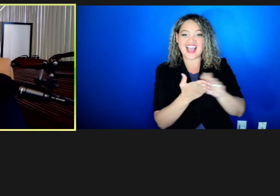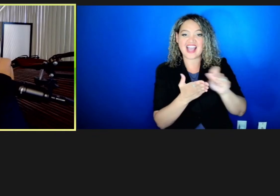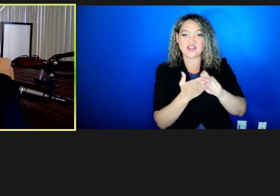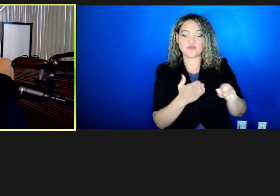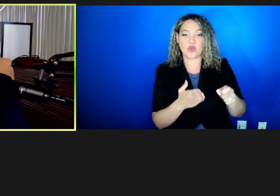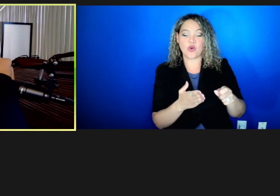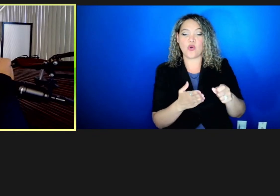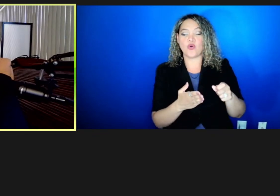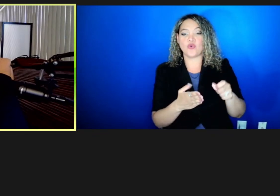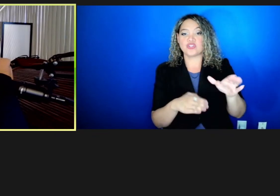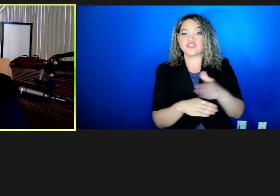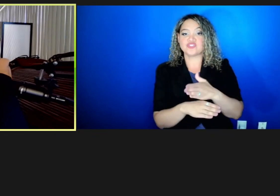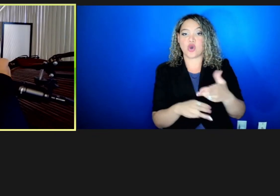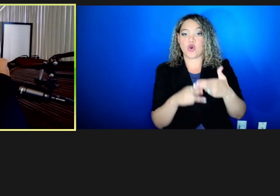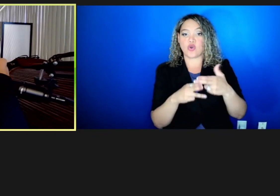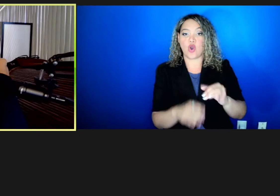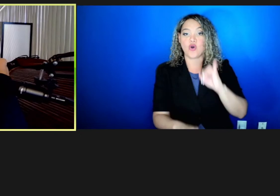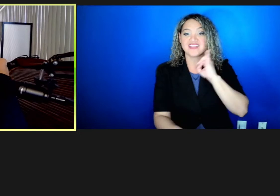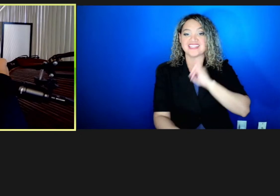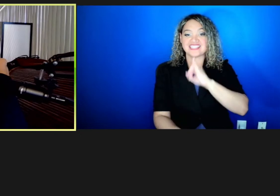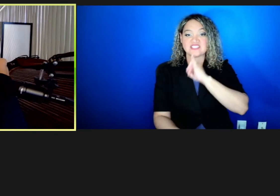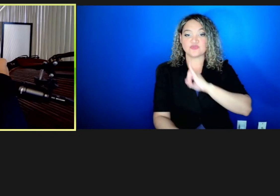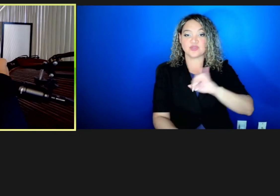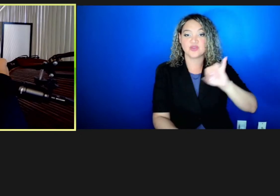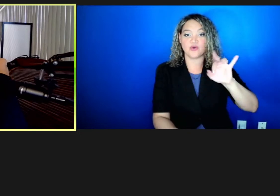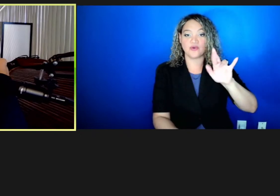and I closed it with